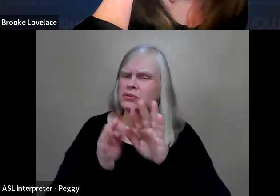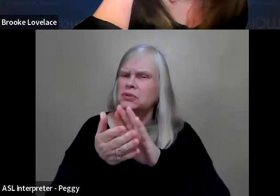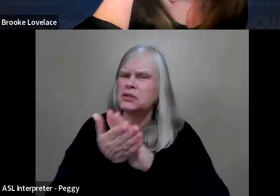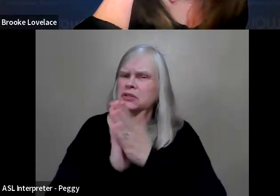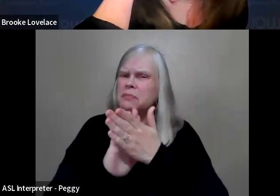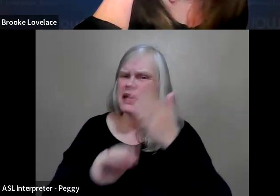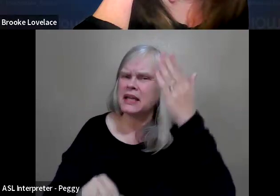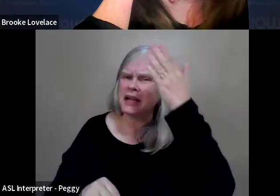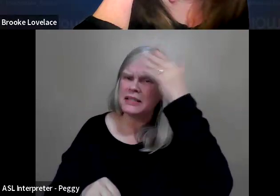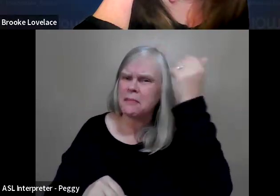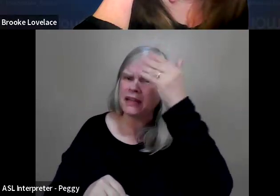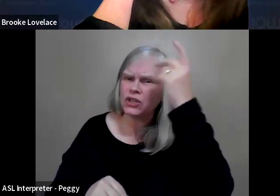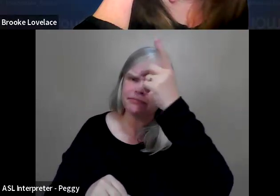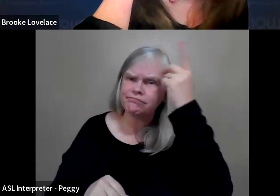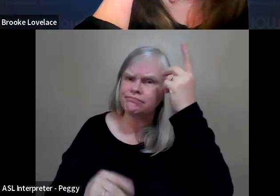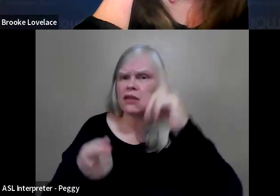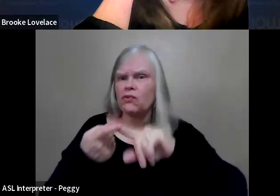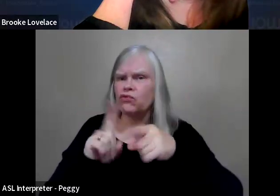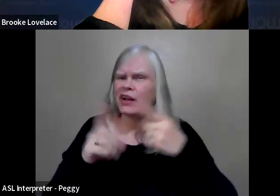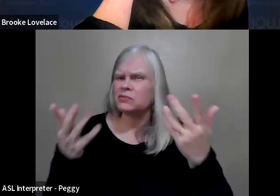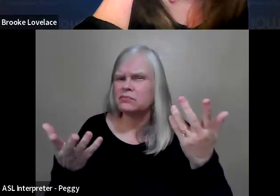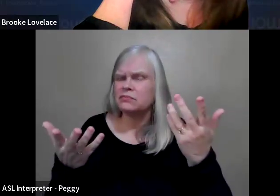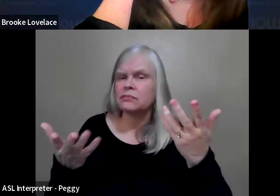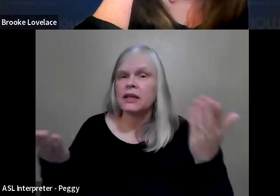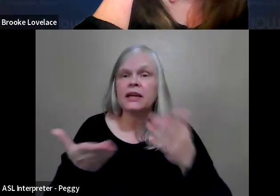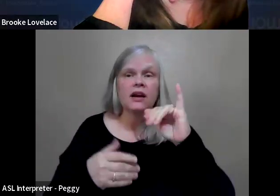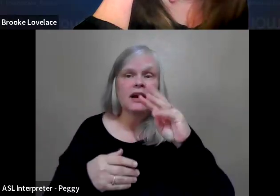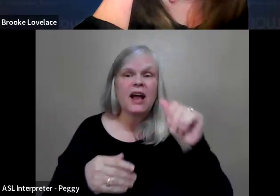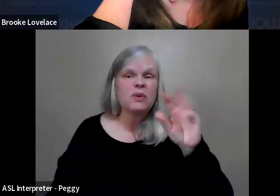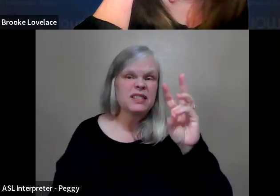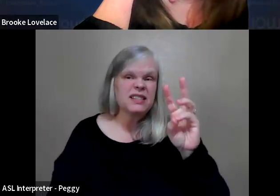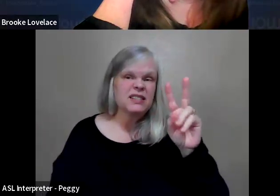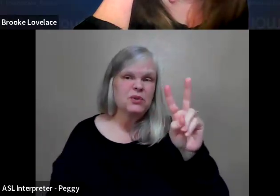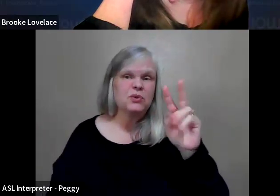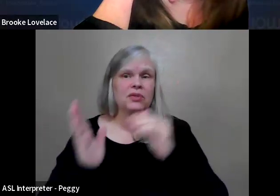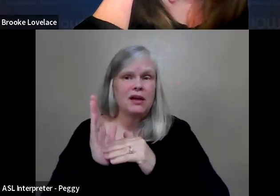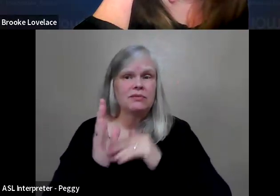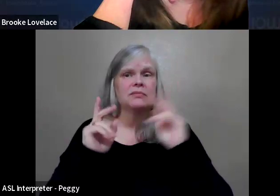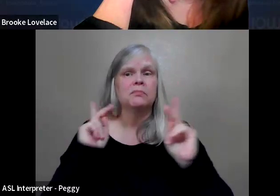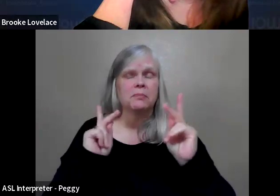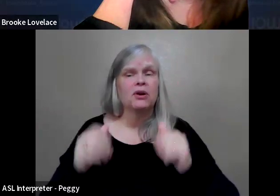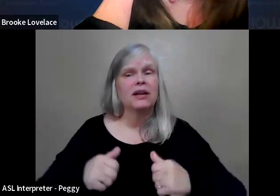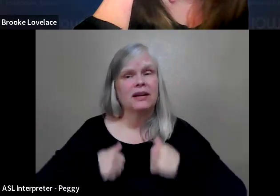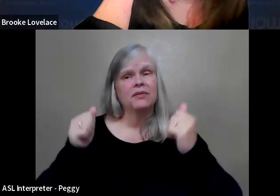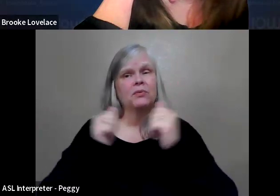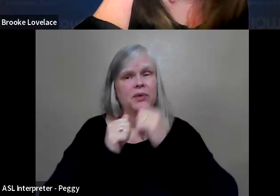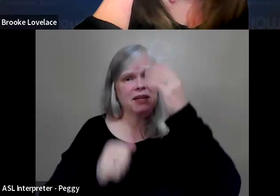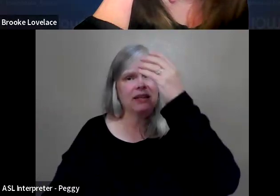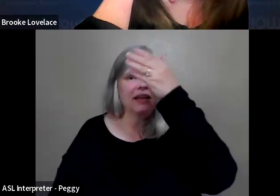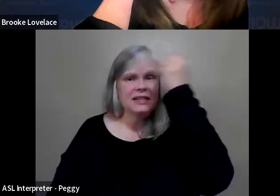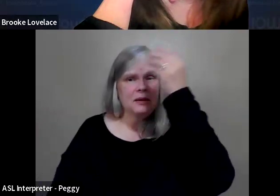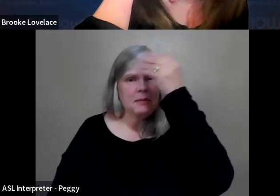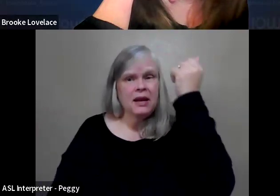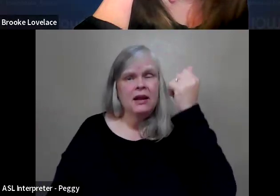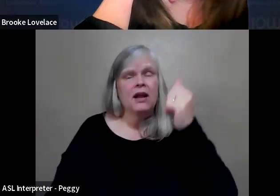friend. So in Iowa, we know that at least 62,000 people are living with dementia, according to the